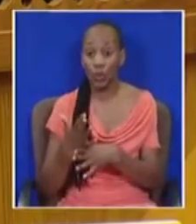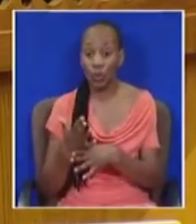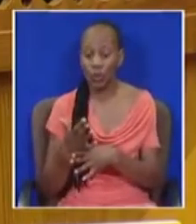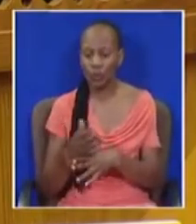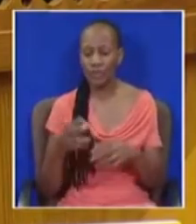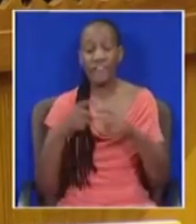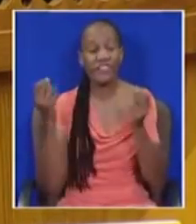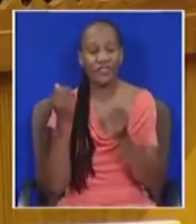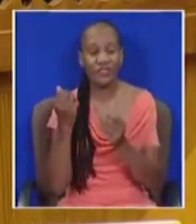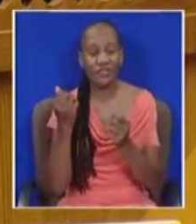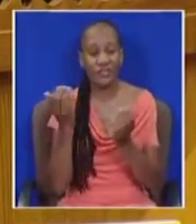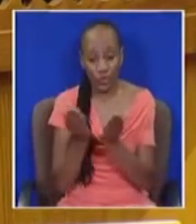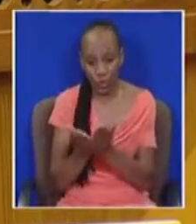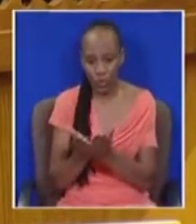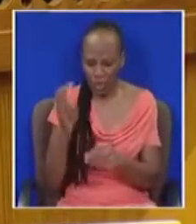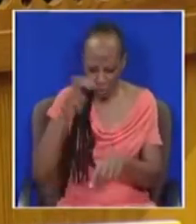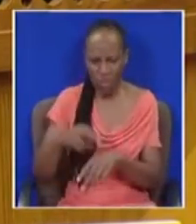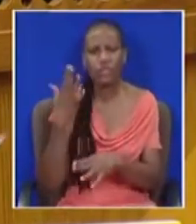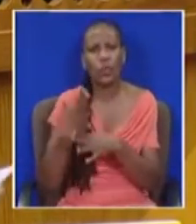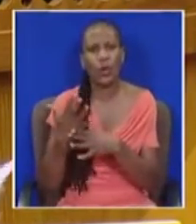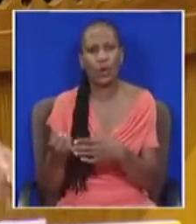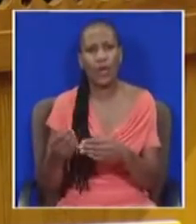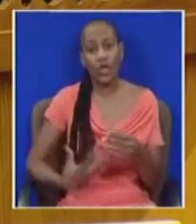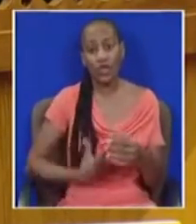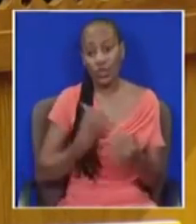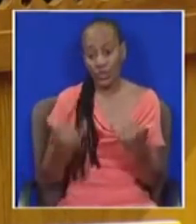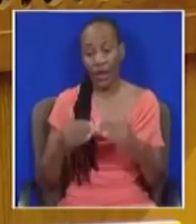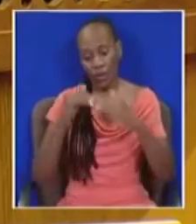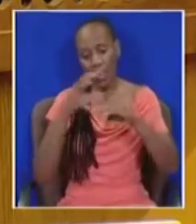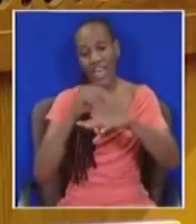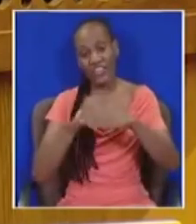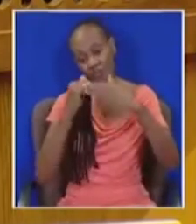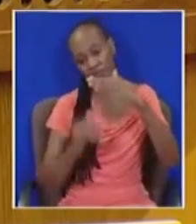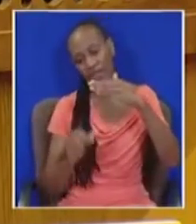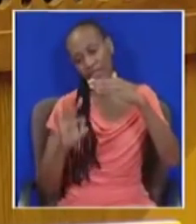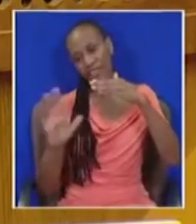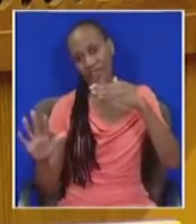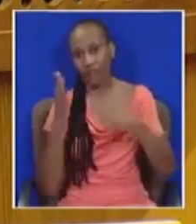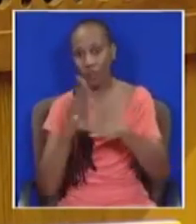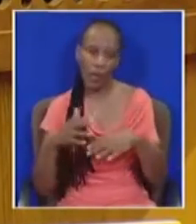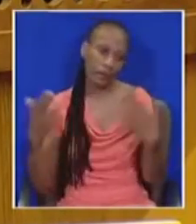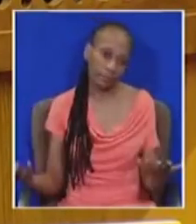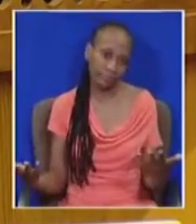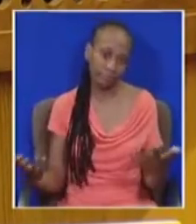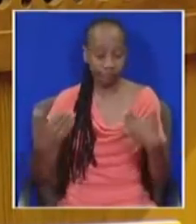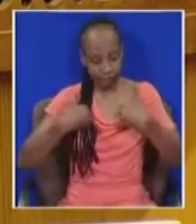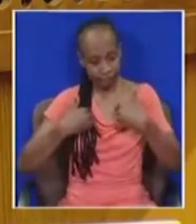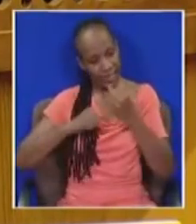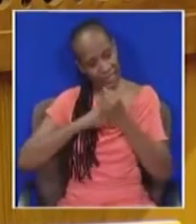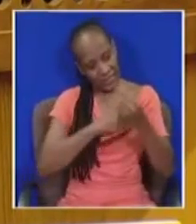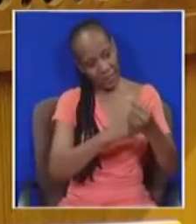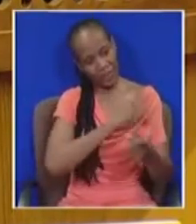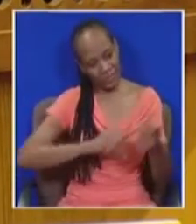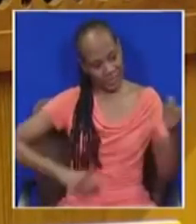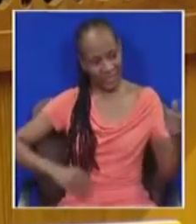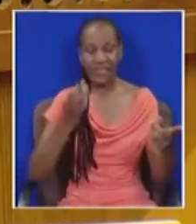But half of our young people under the age of 35 are still unemployed. So we support the president's call for